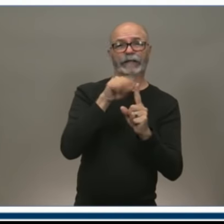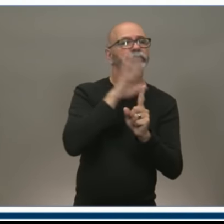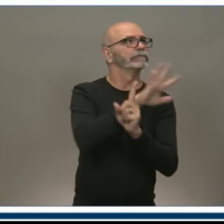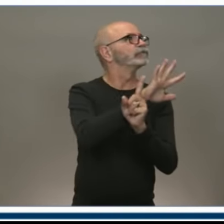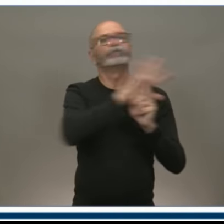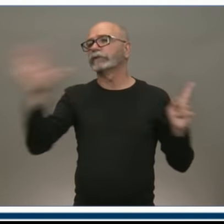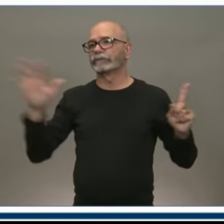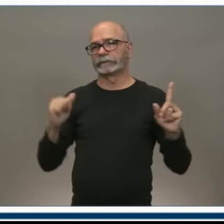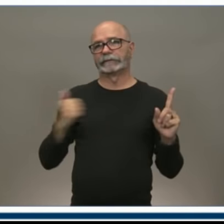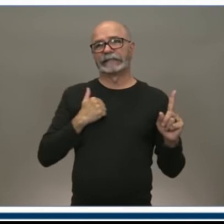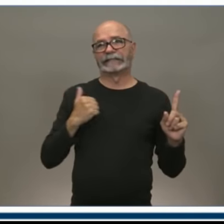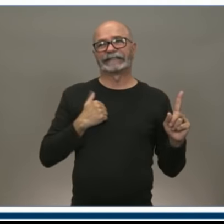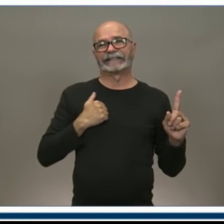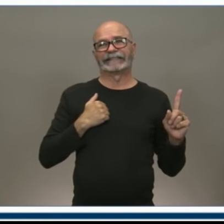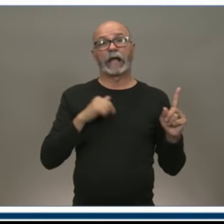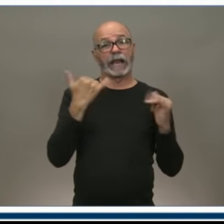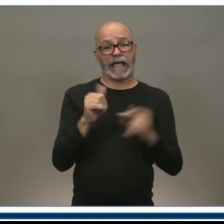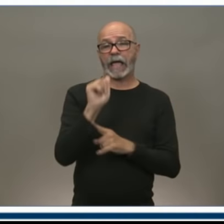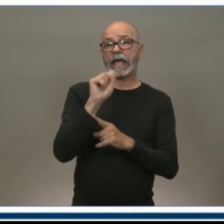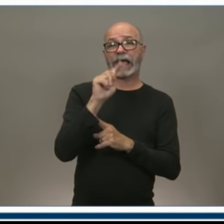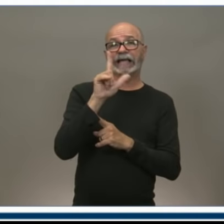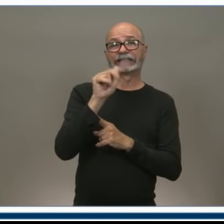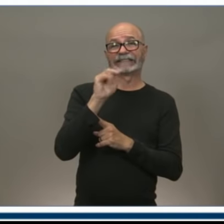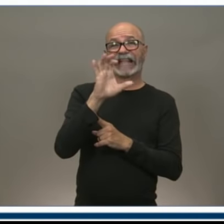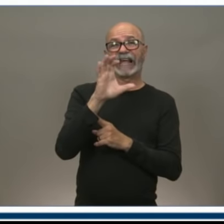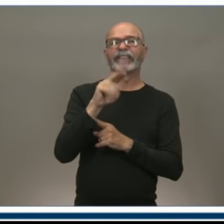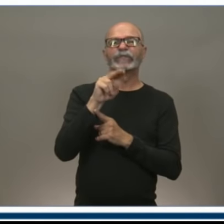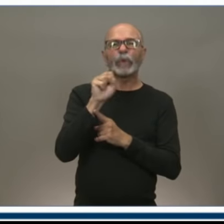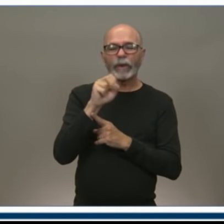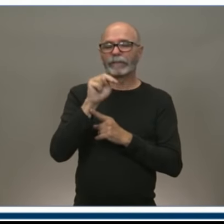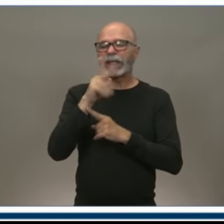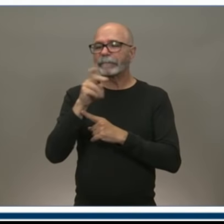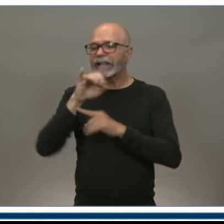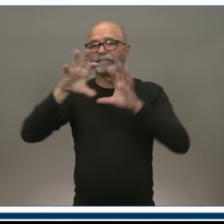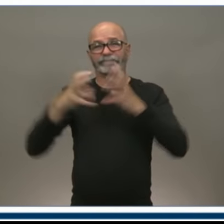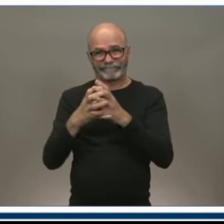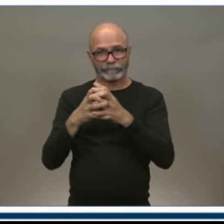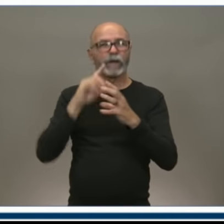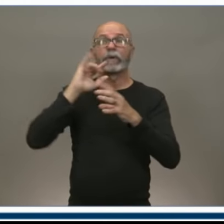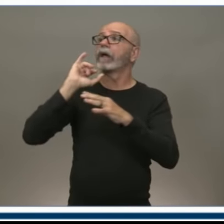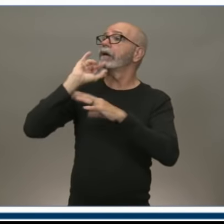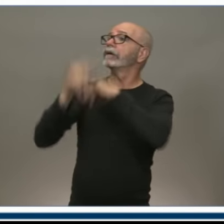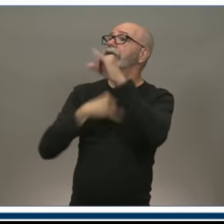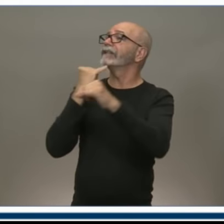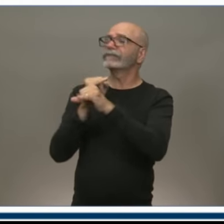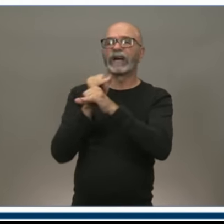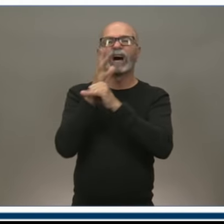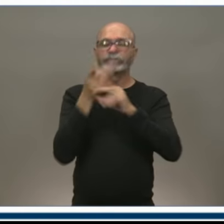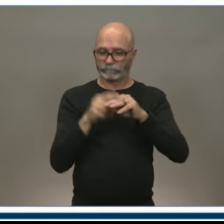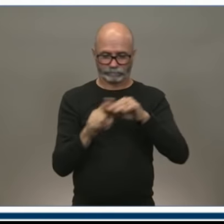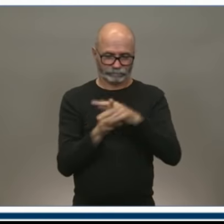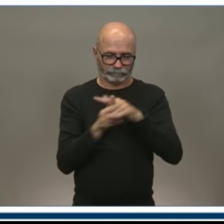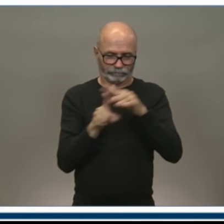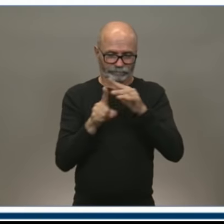Atlantic bubble and internationally, we are going to see ongoing introductions of COVID into this